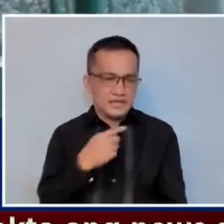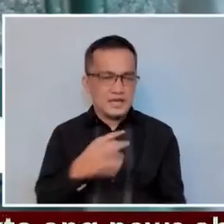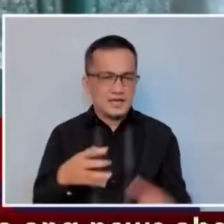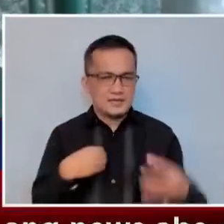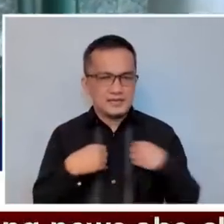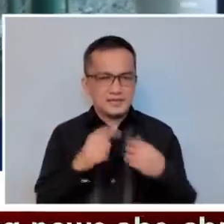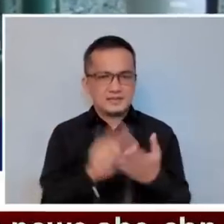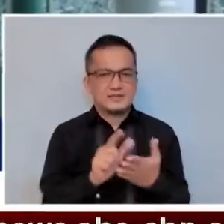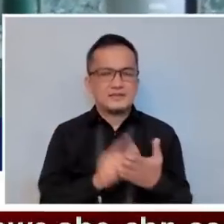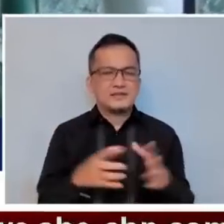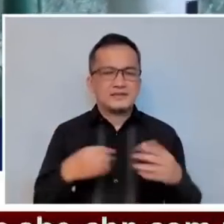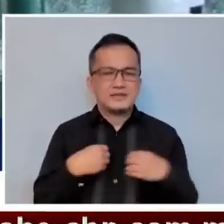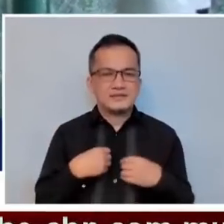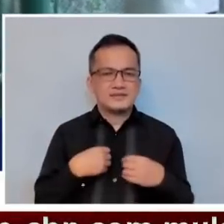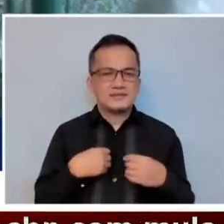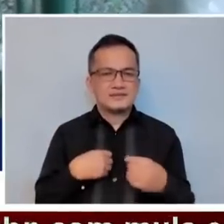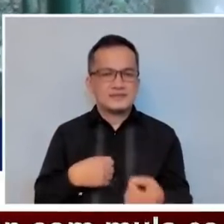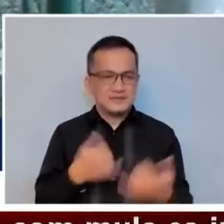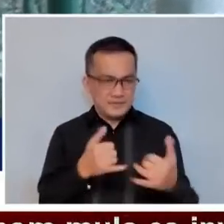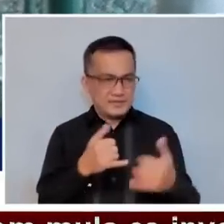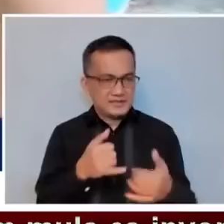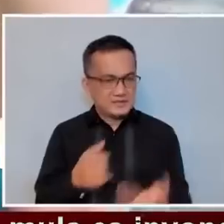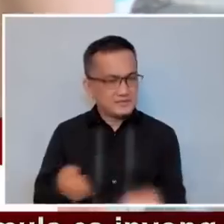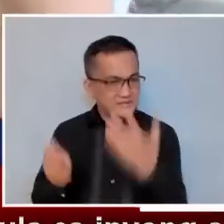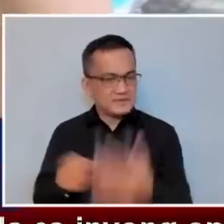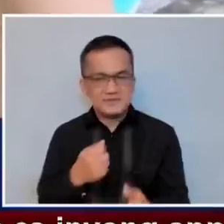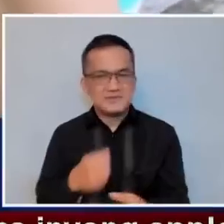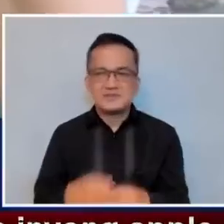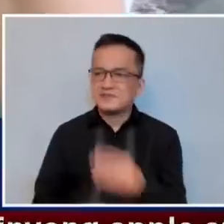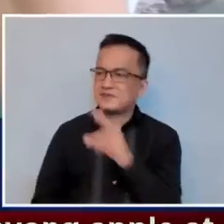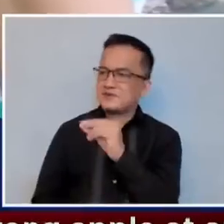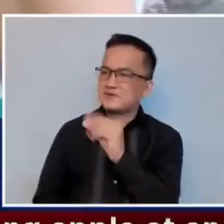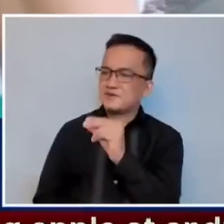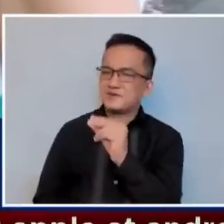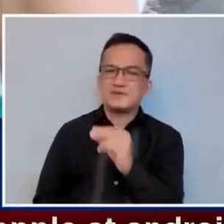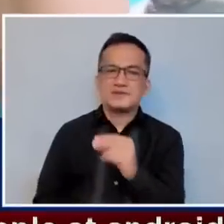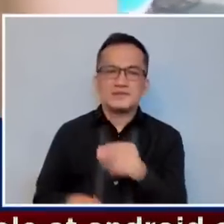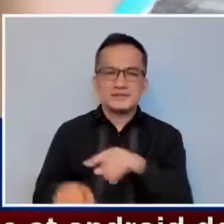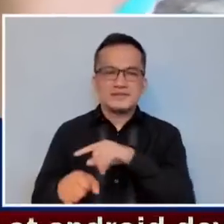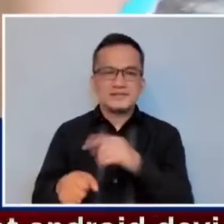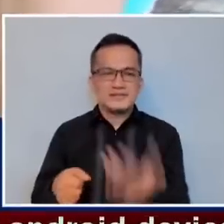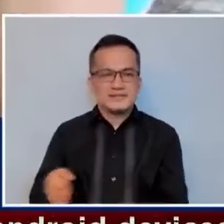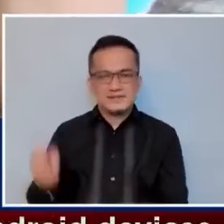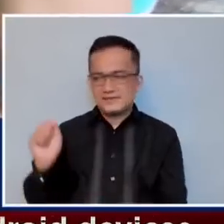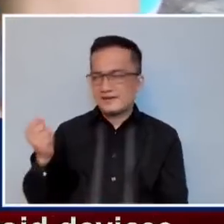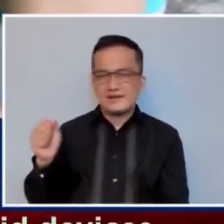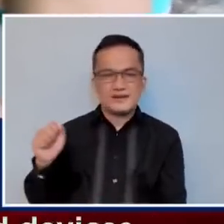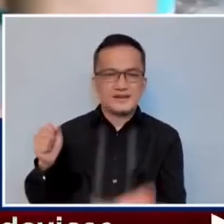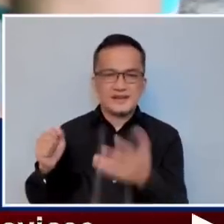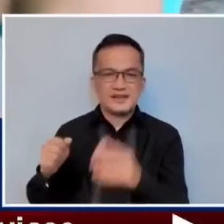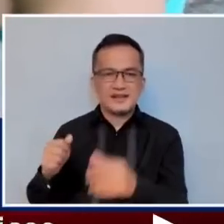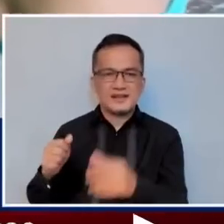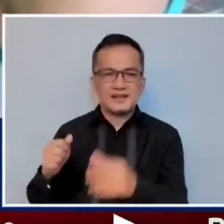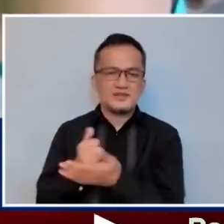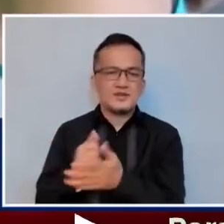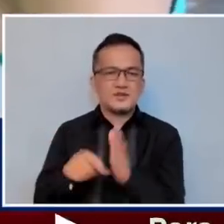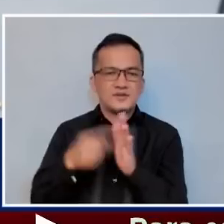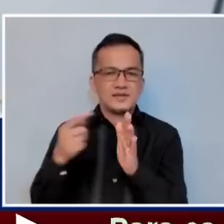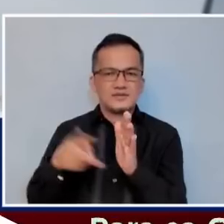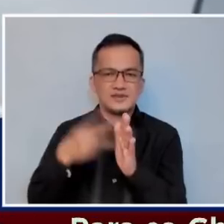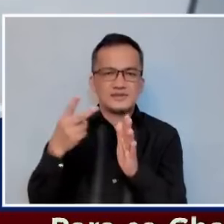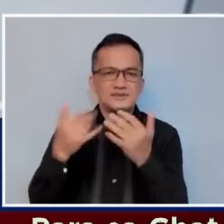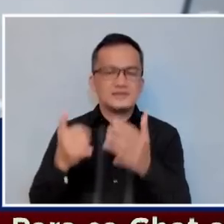but do you play any racket sports? No. We have rackets because we didn't try niya po kami tulungan. Pero we played once or twice